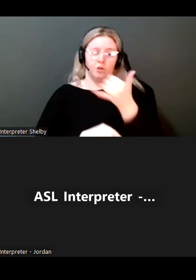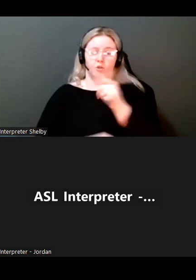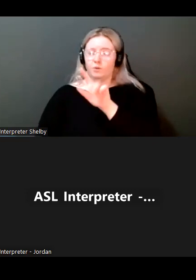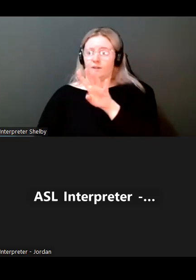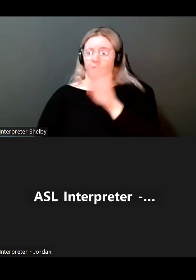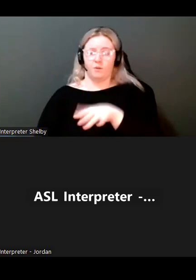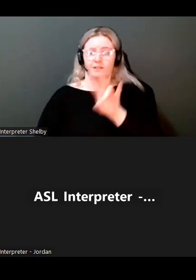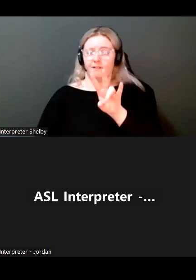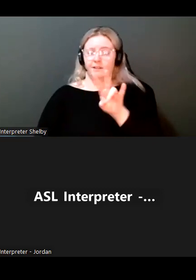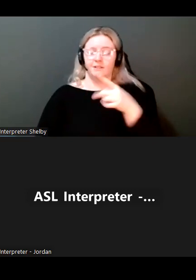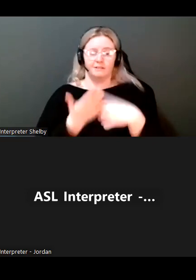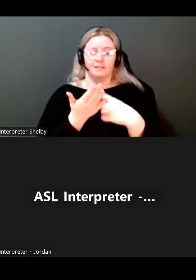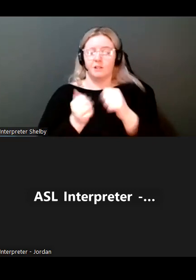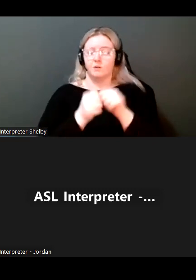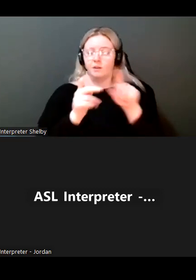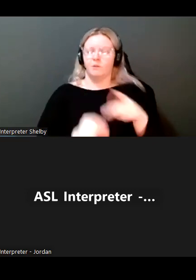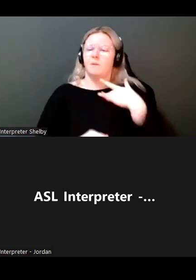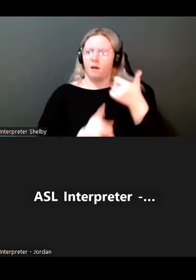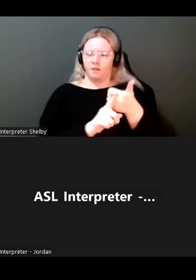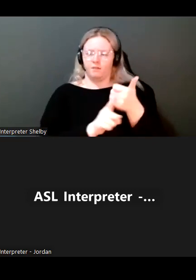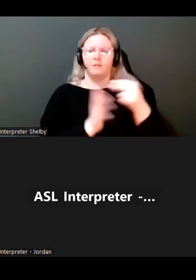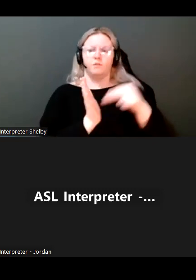responder who's typically a nurse.